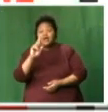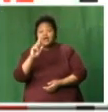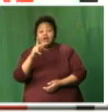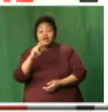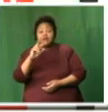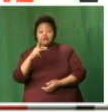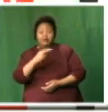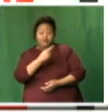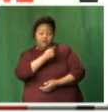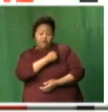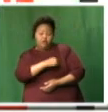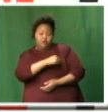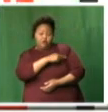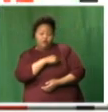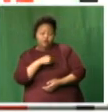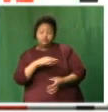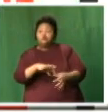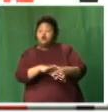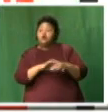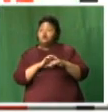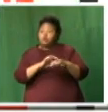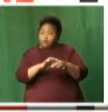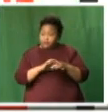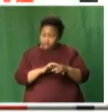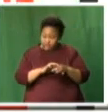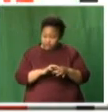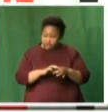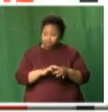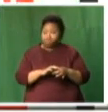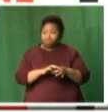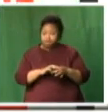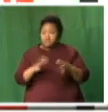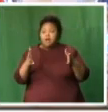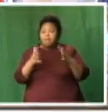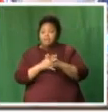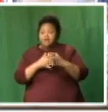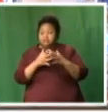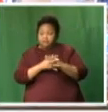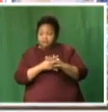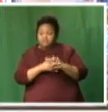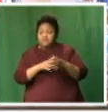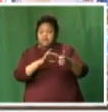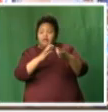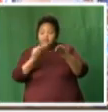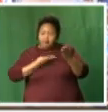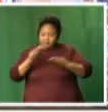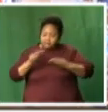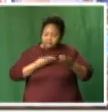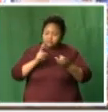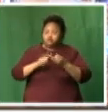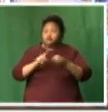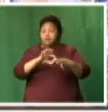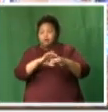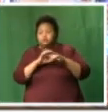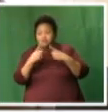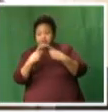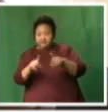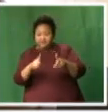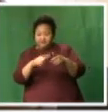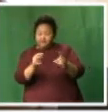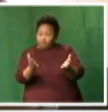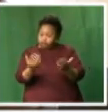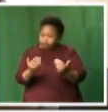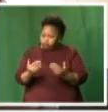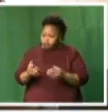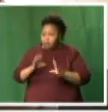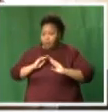ake seyihlanganise labo leyisebenzisana nabo ngama corporates lekuthi inhlangano etahlukahlukene netinkampani kuthi bachazela ngemisebenzi leyendako